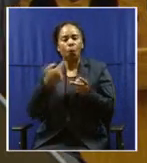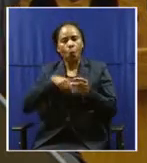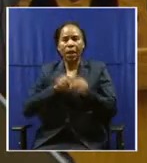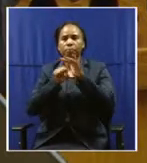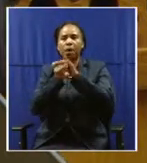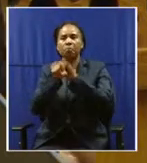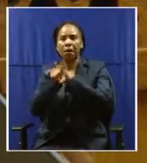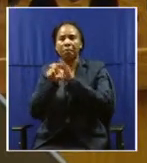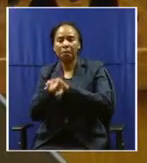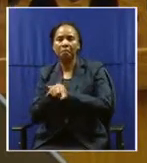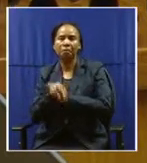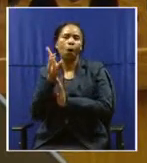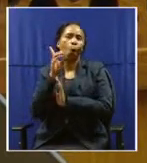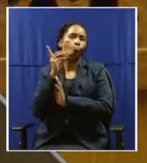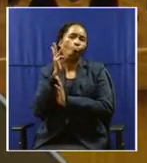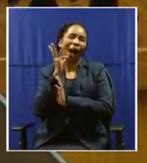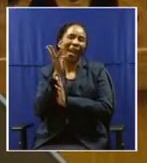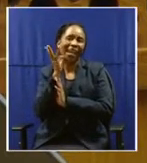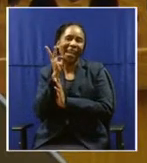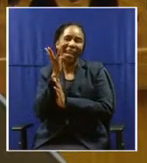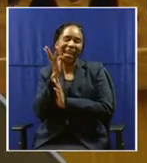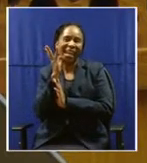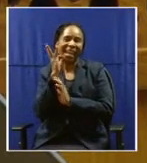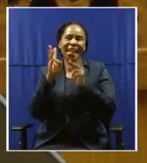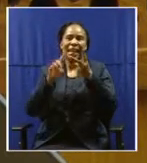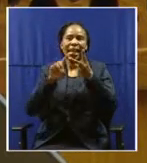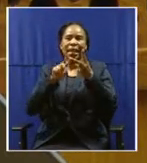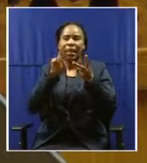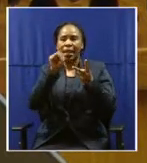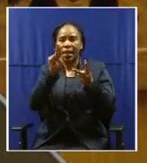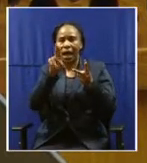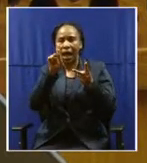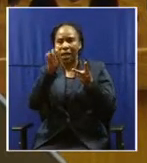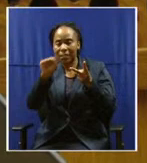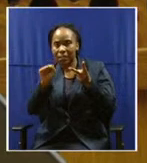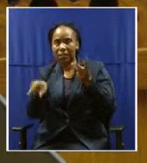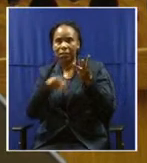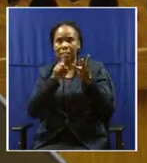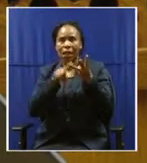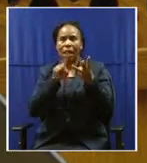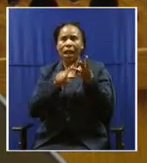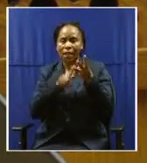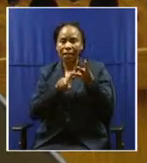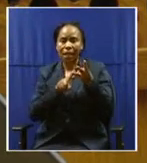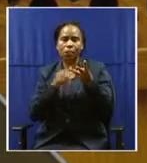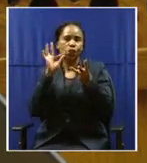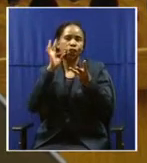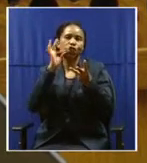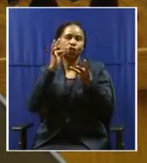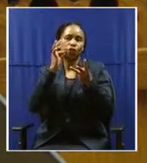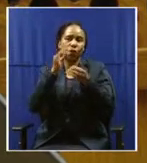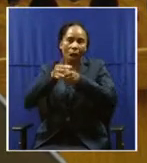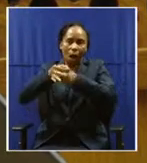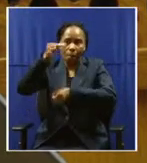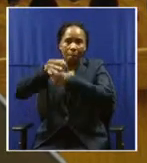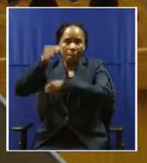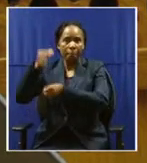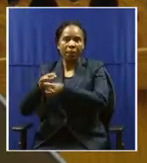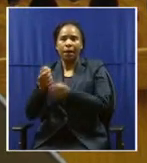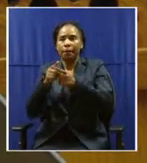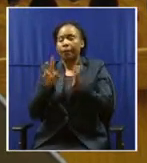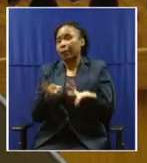maize, in nuts, in deciduous fruit, and in sugarcane. Now, the favorable weather conditions in